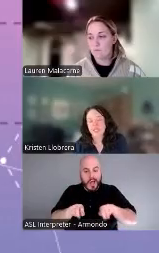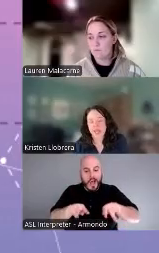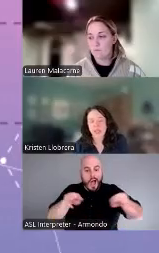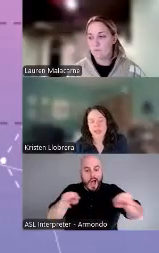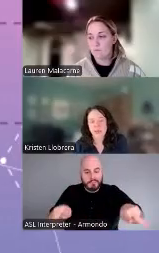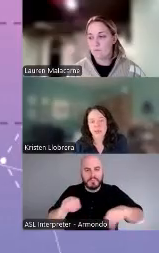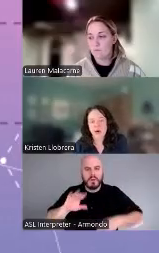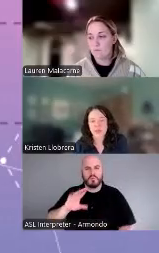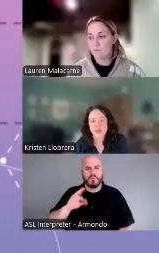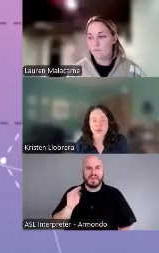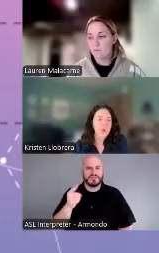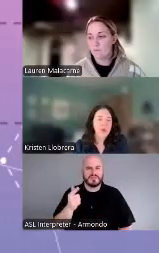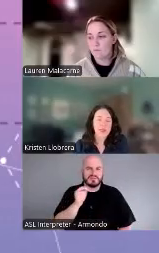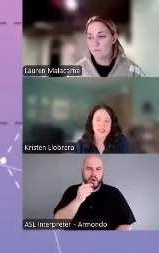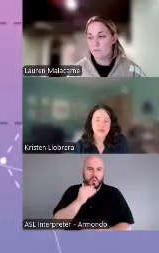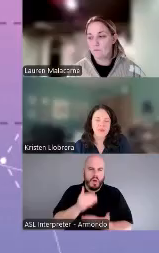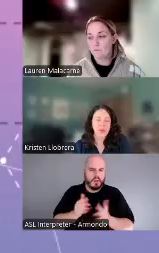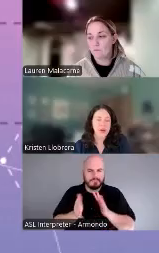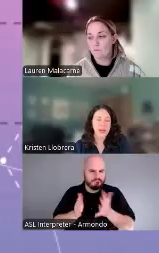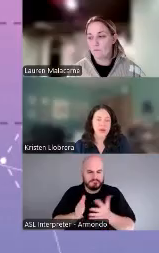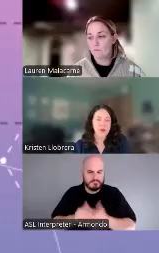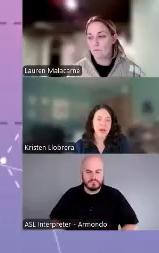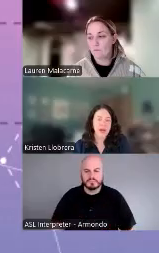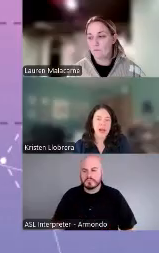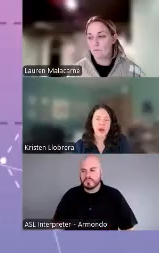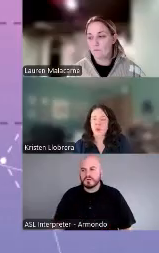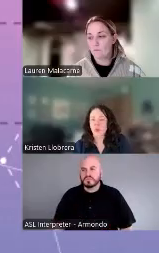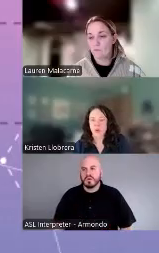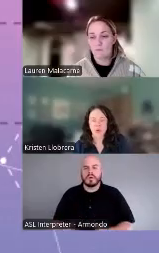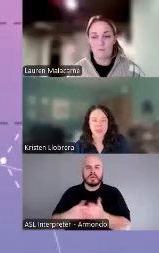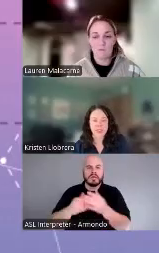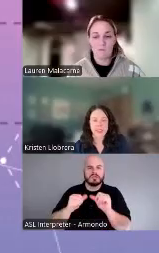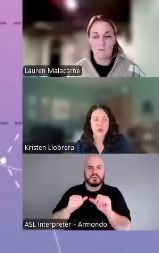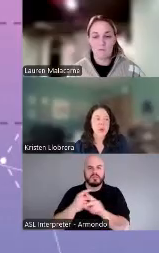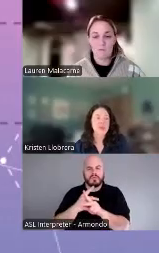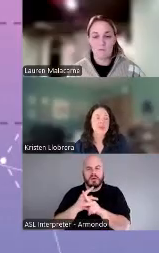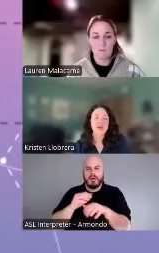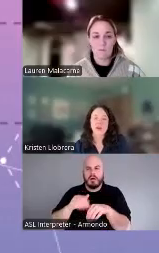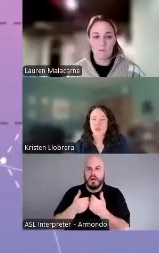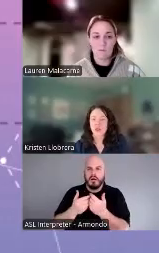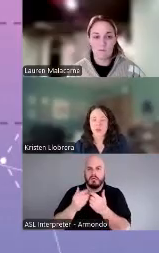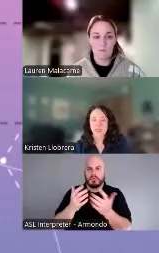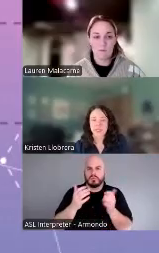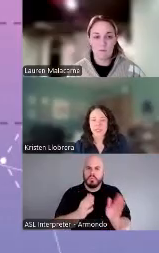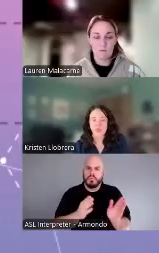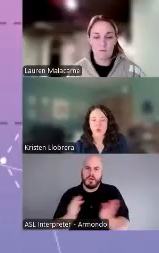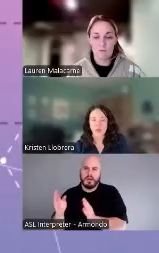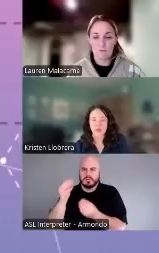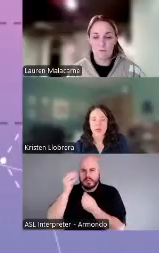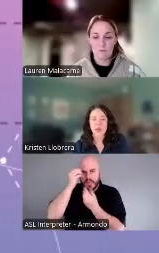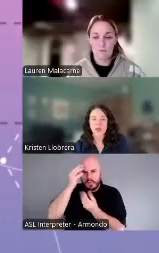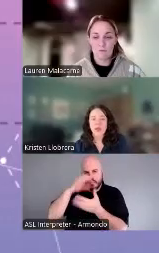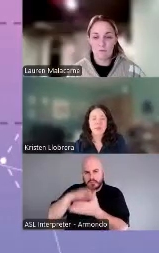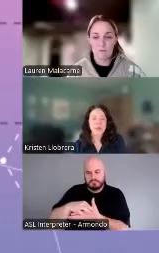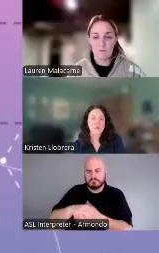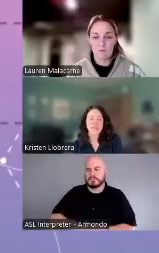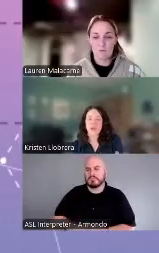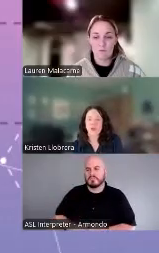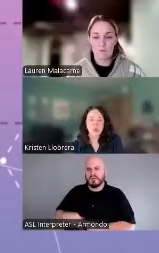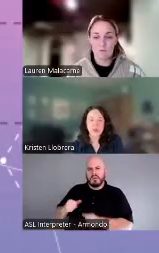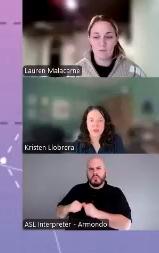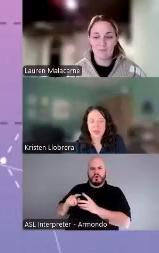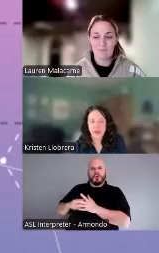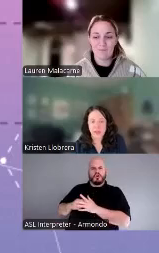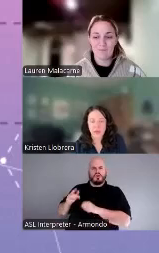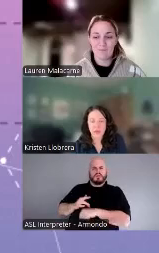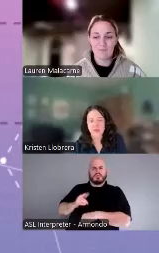This is again like part of the whole process of figuring out how do we want to organize this. I remember a very early conversation where we thought maybe we start